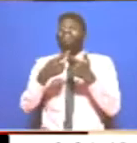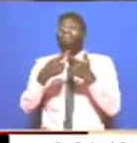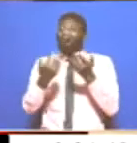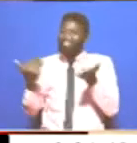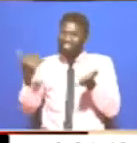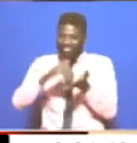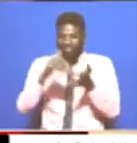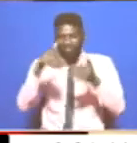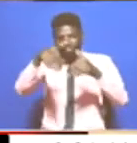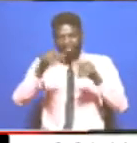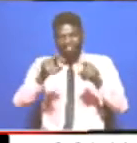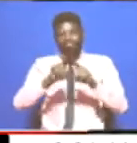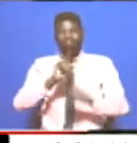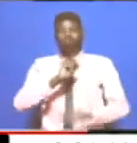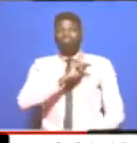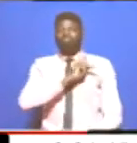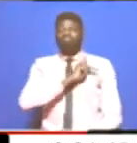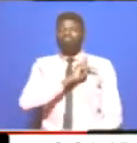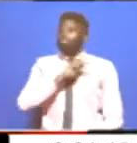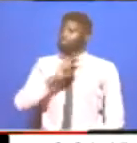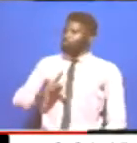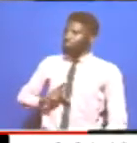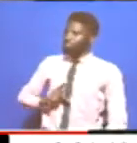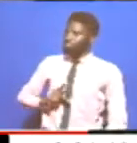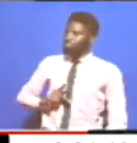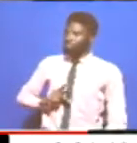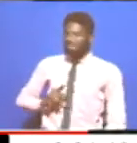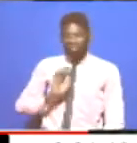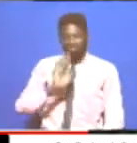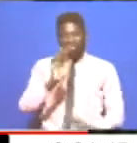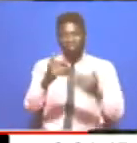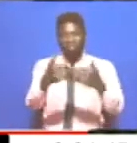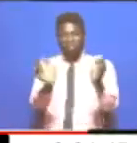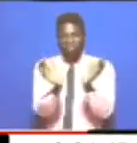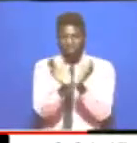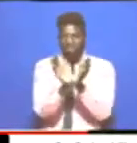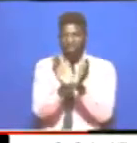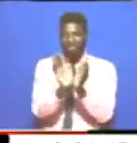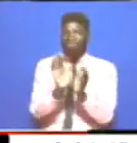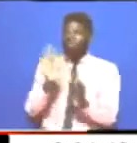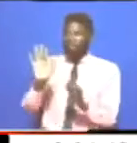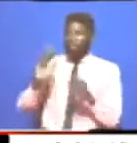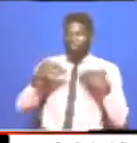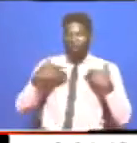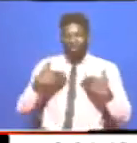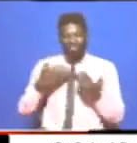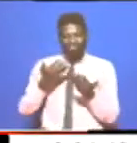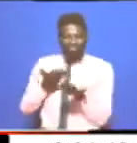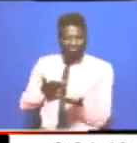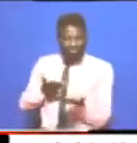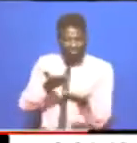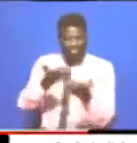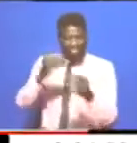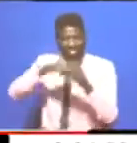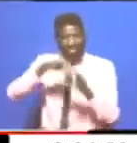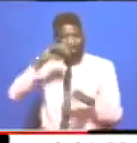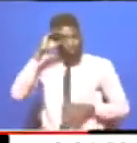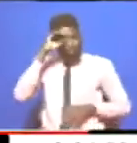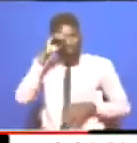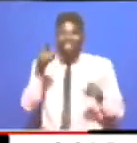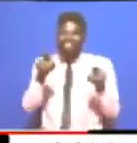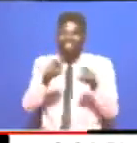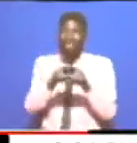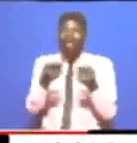conducted that saw his community place his remains in the cave. The practice was then replicated to